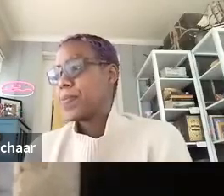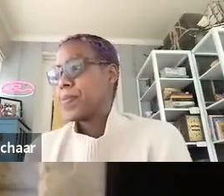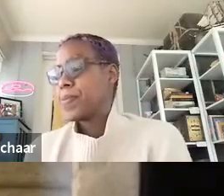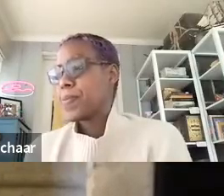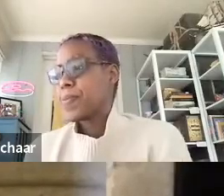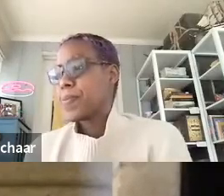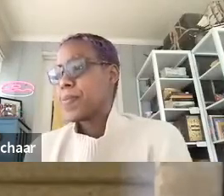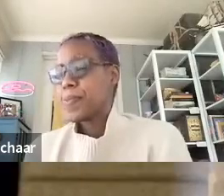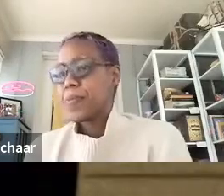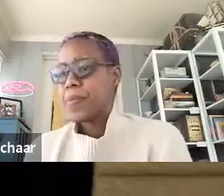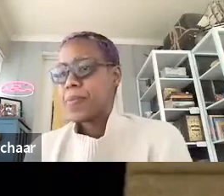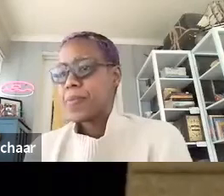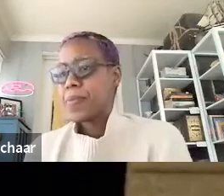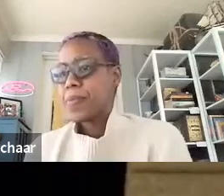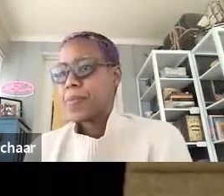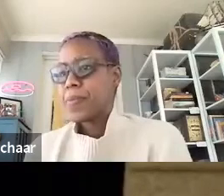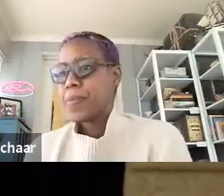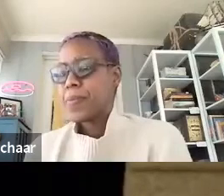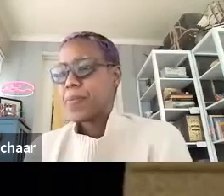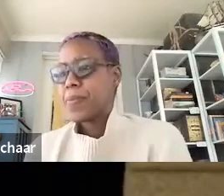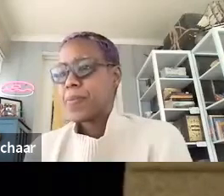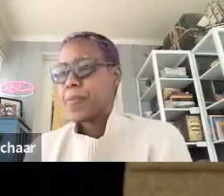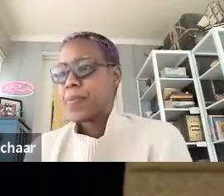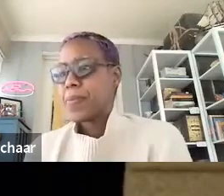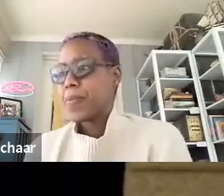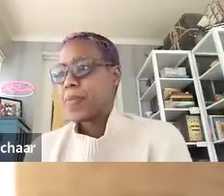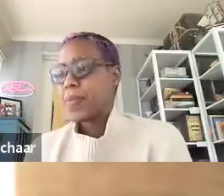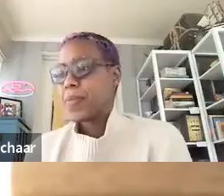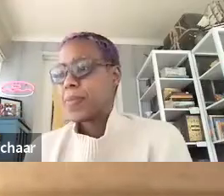to come and get you, it repels it.